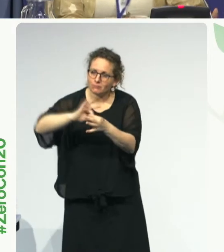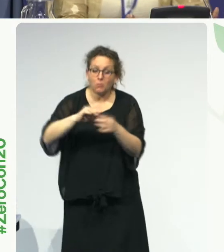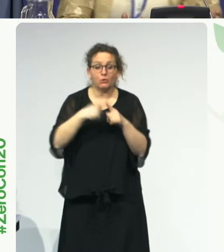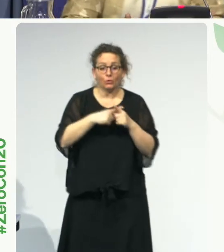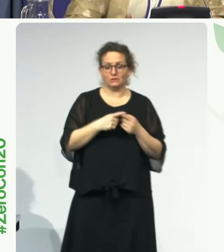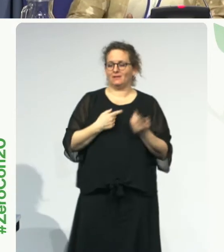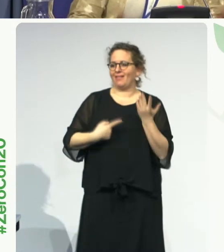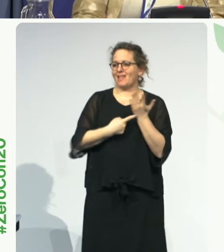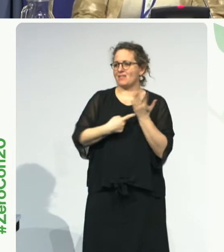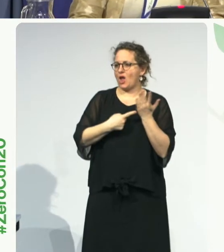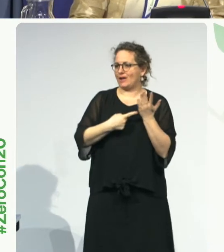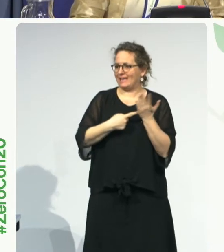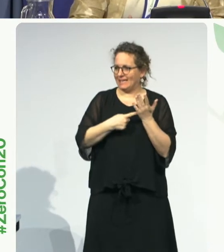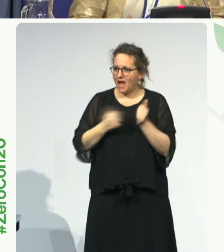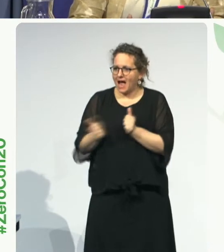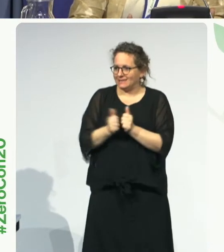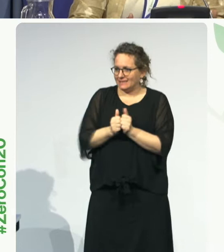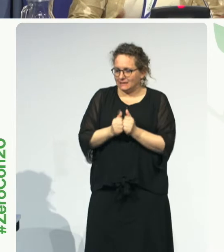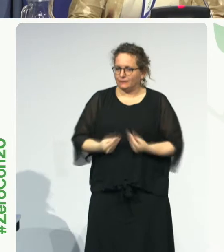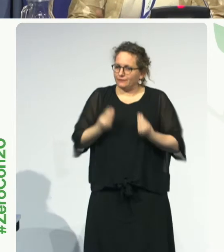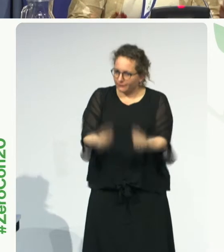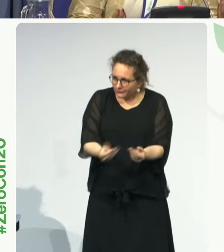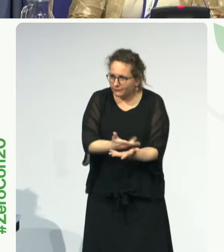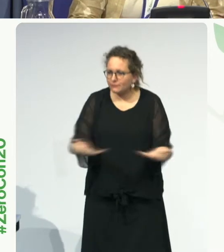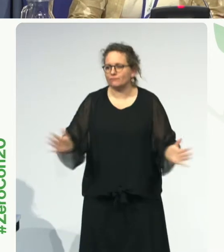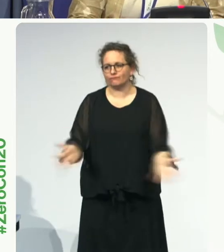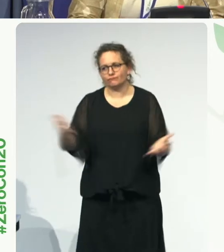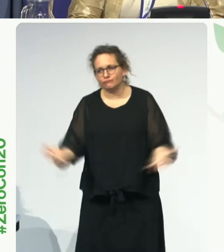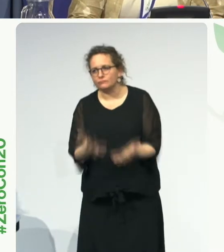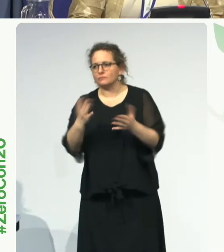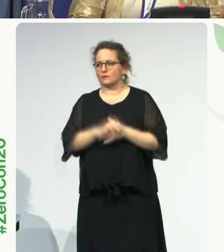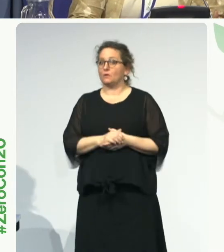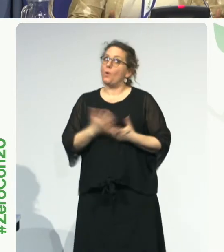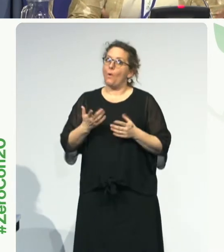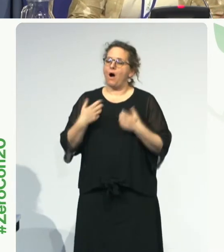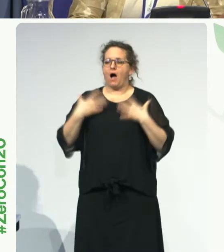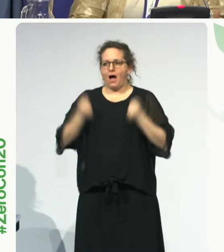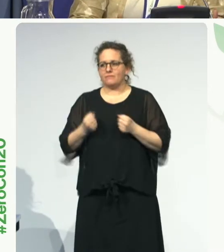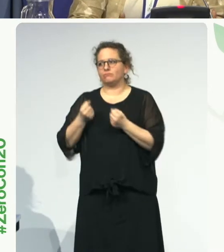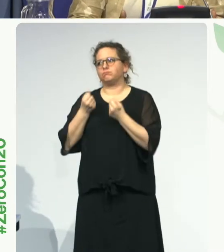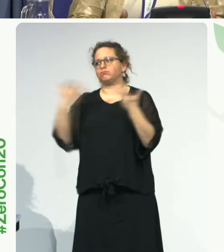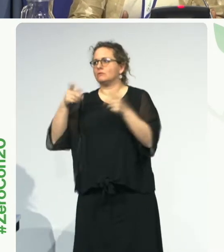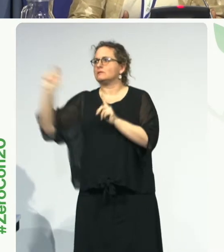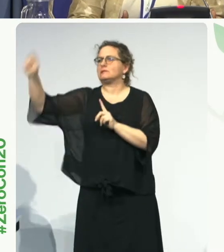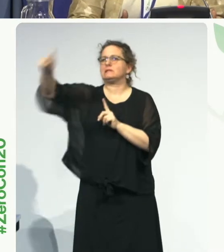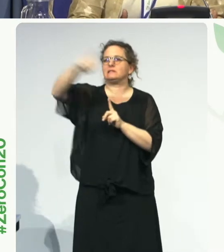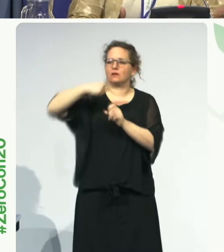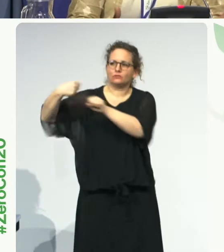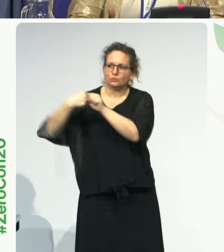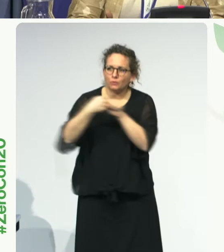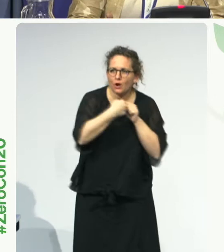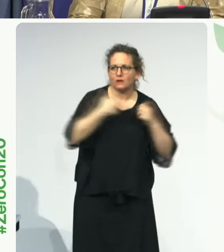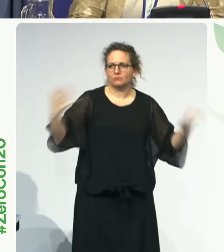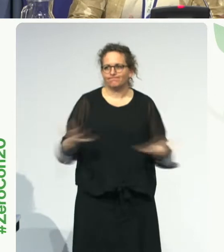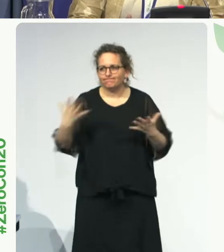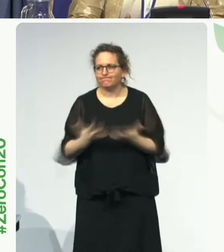Now, in collaboration with several stakeholders at local, national, and other international actors, we